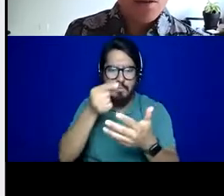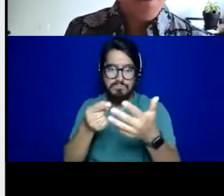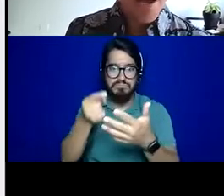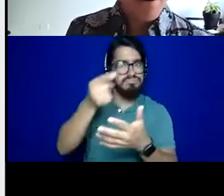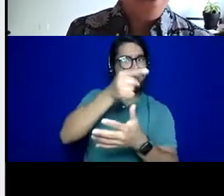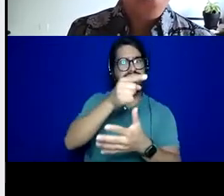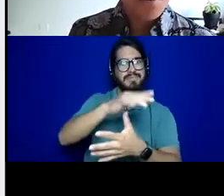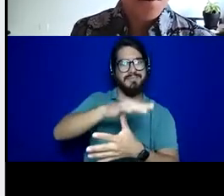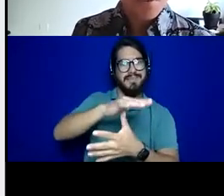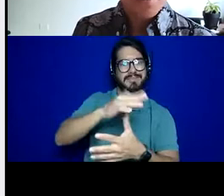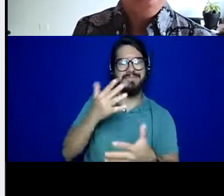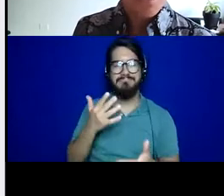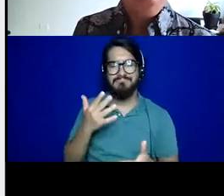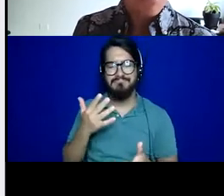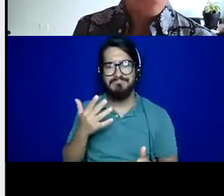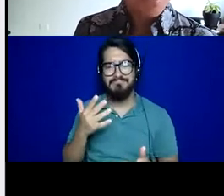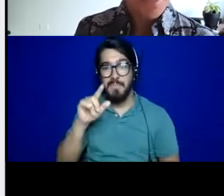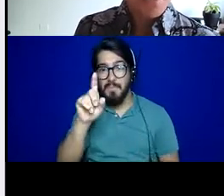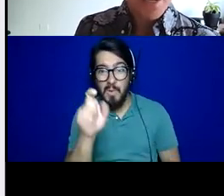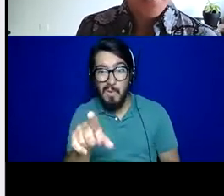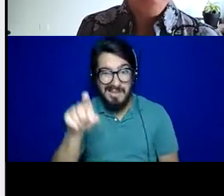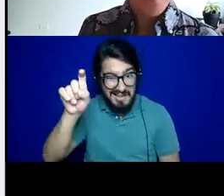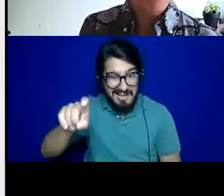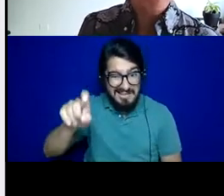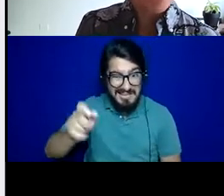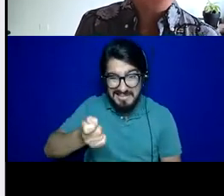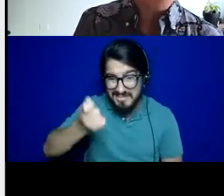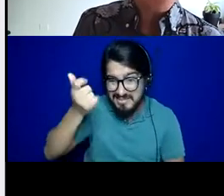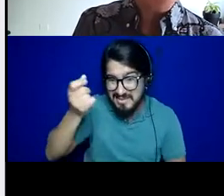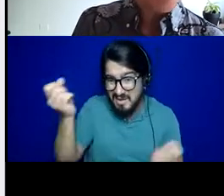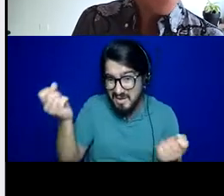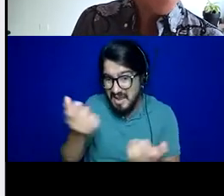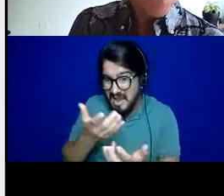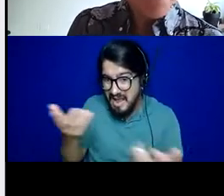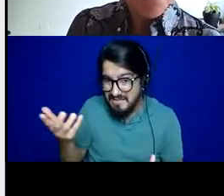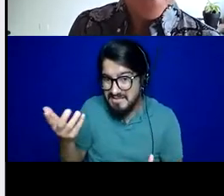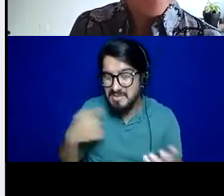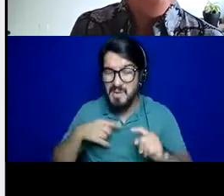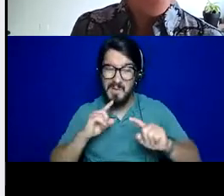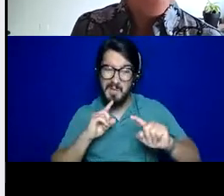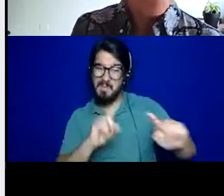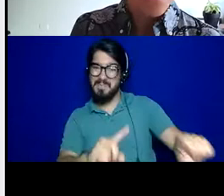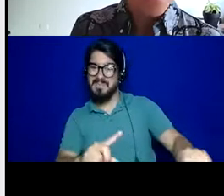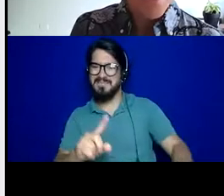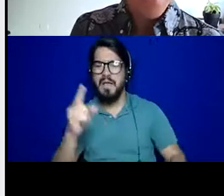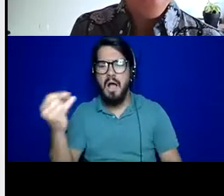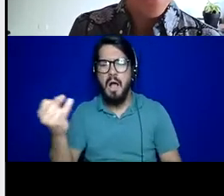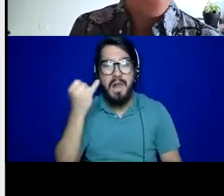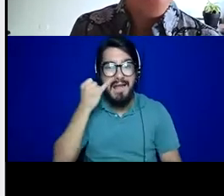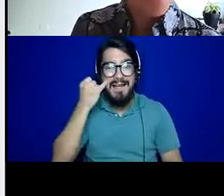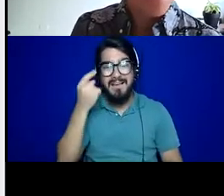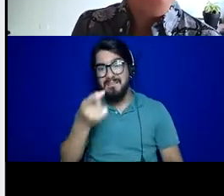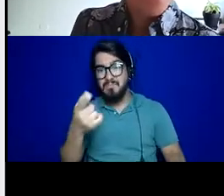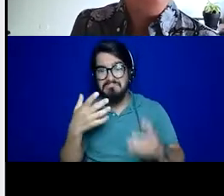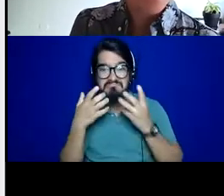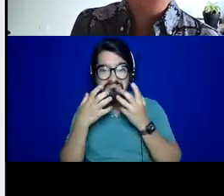like, do I really have to delete all of these things? And my response is always, only if it matters. And you have